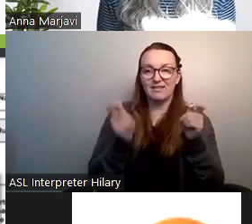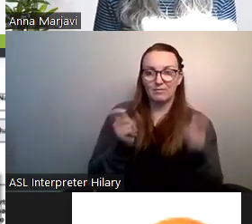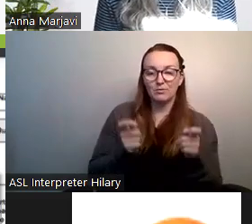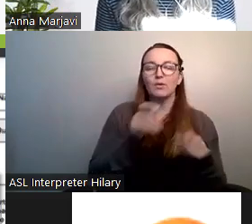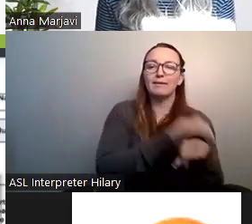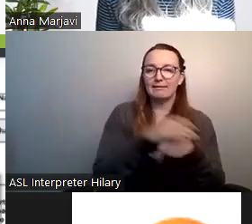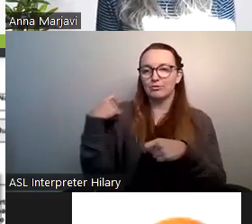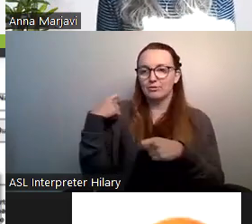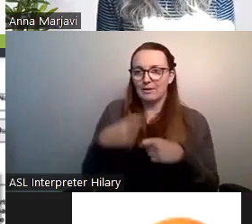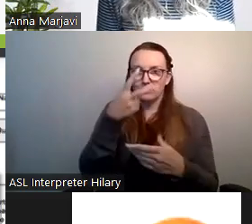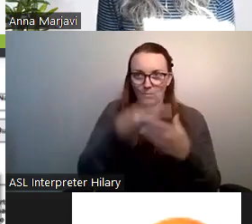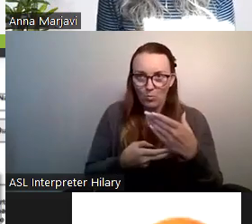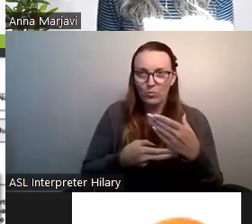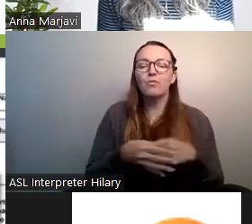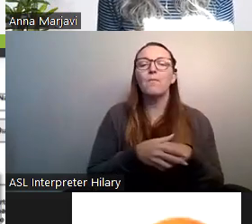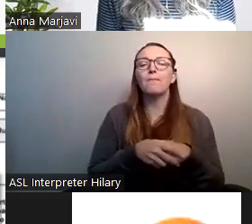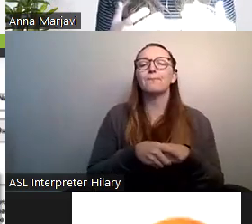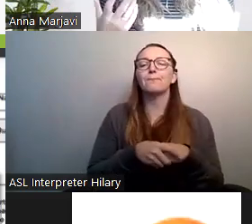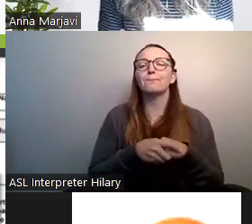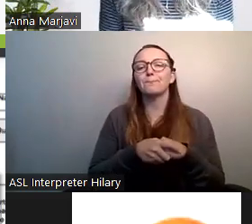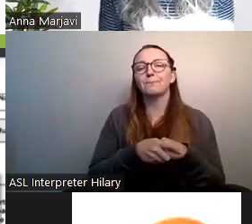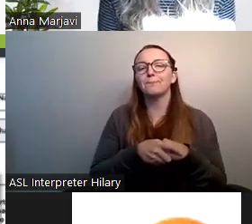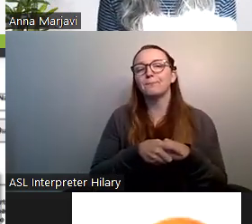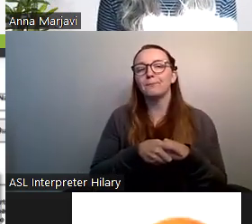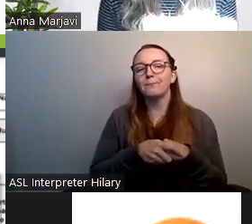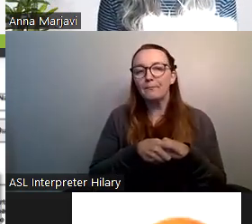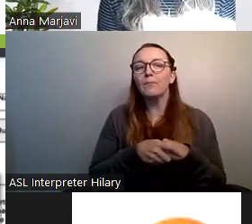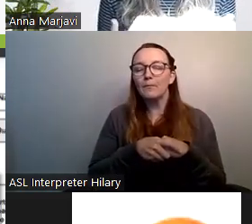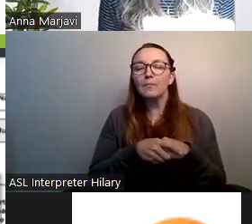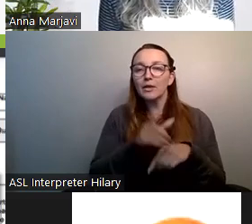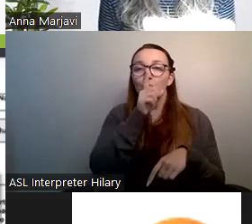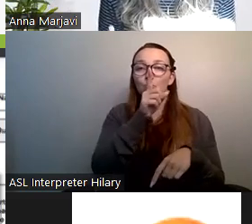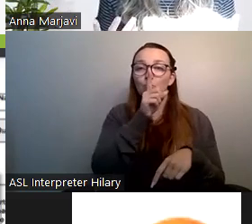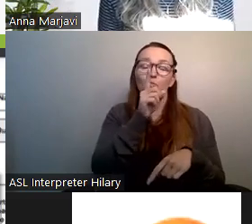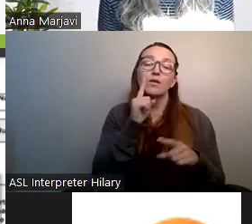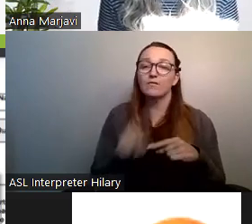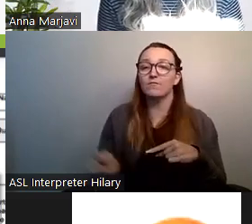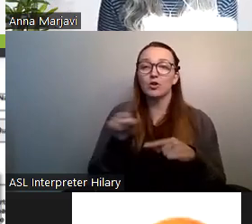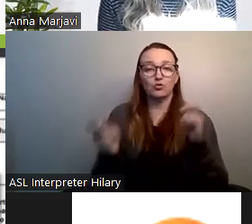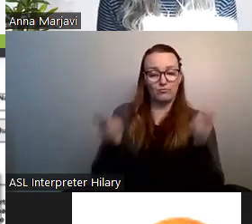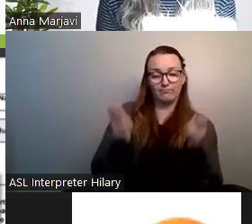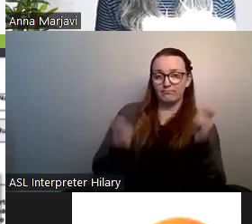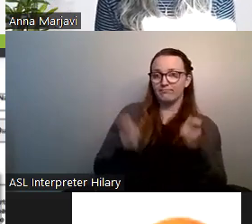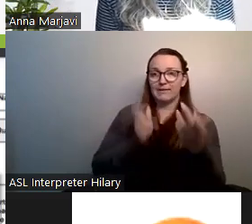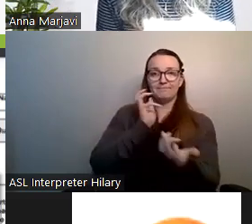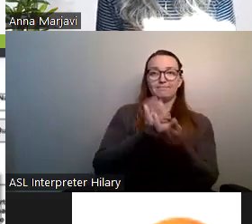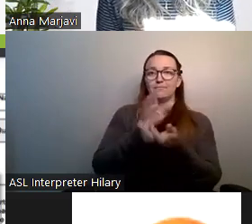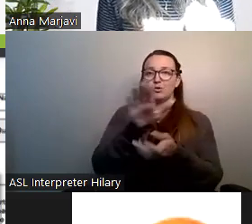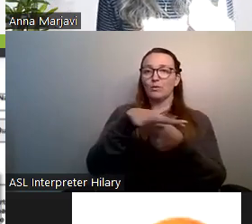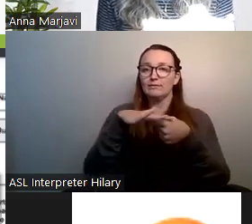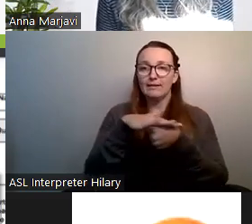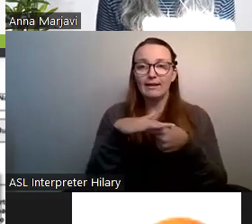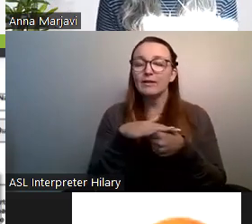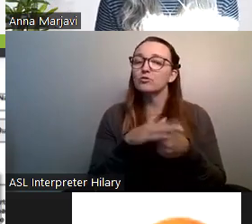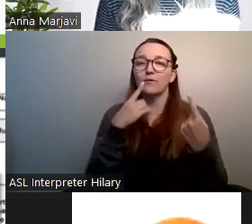and Spanish. And really it's for you to amend and adapt to your setting to make it work. But